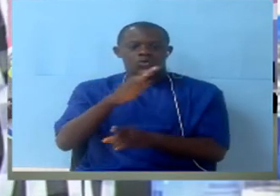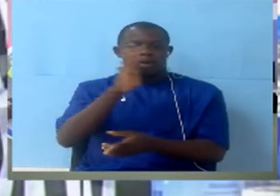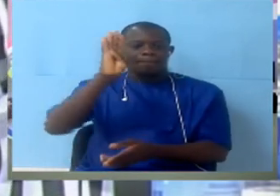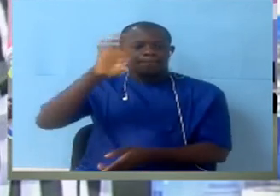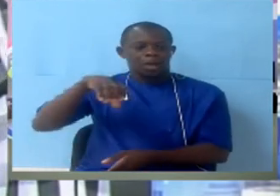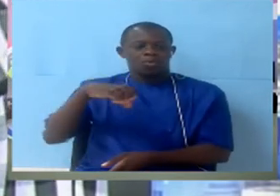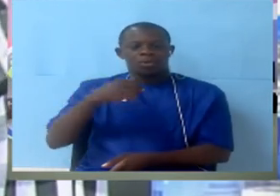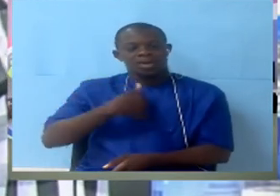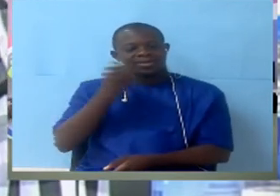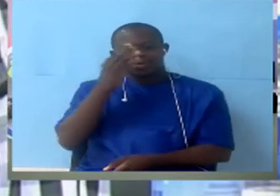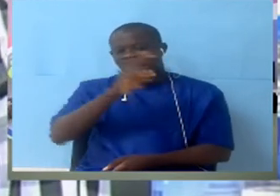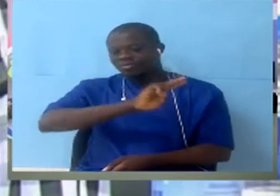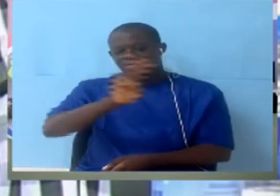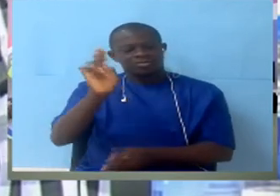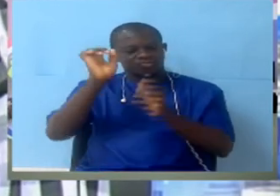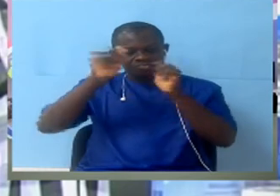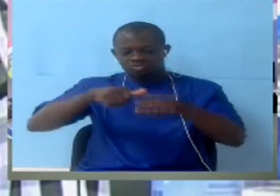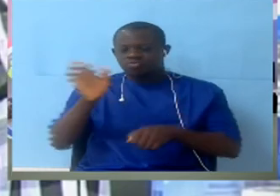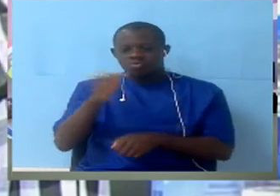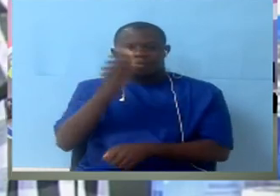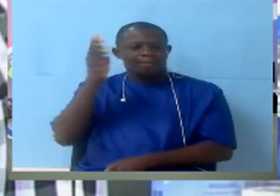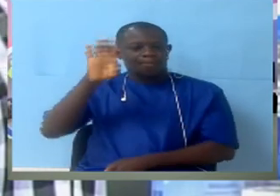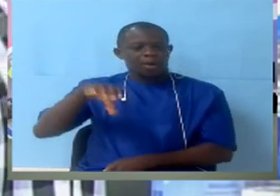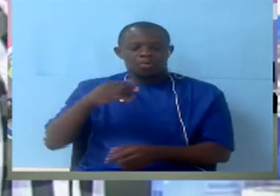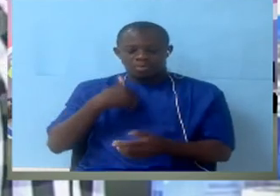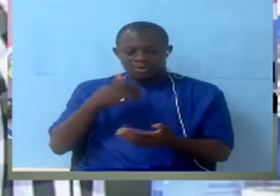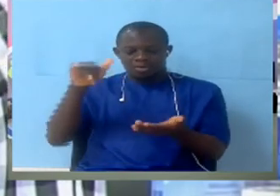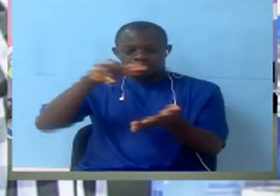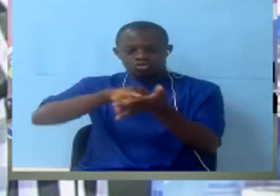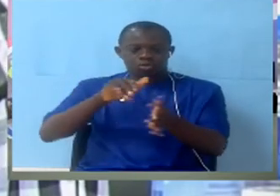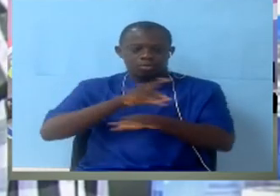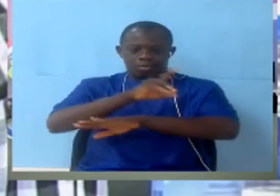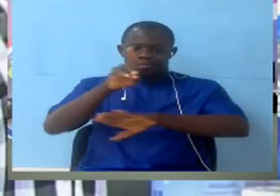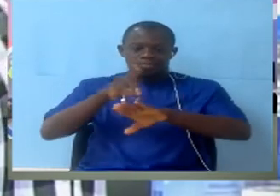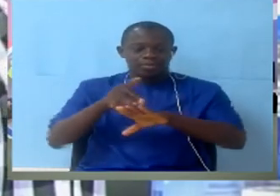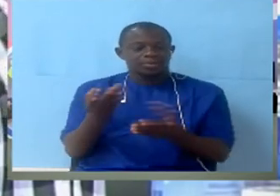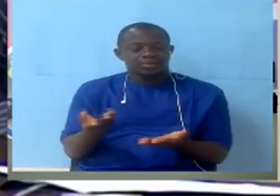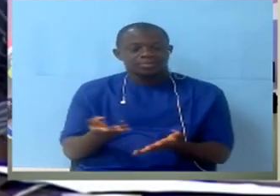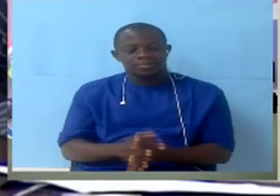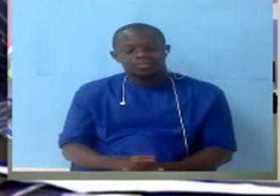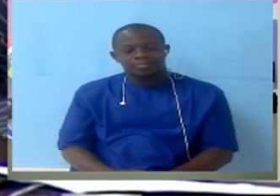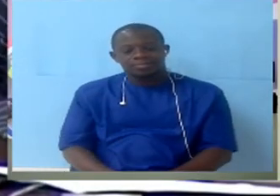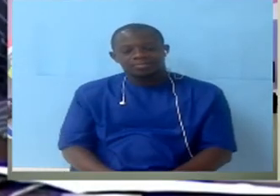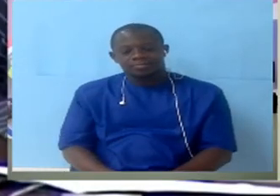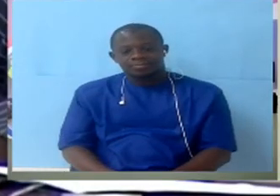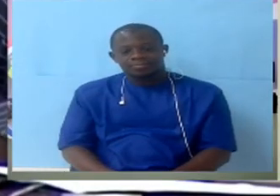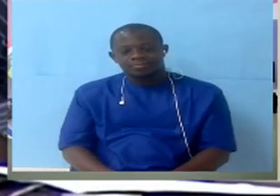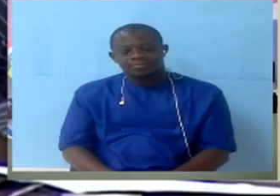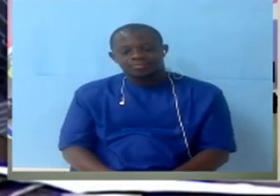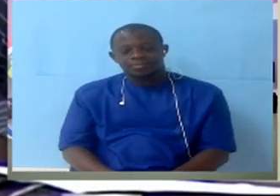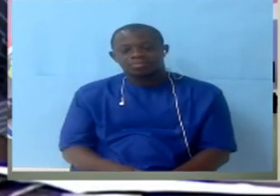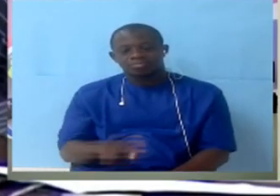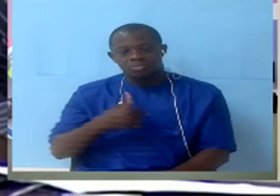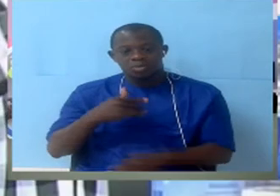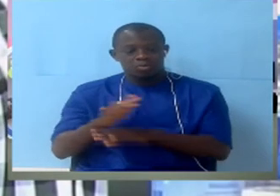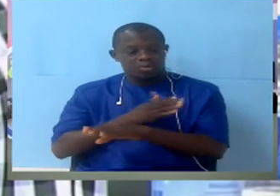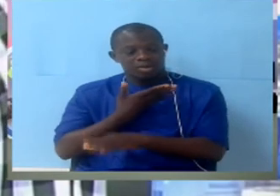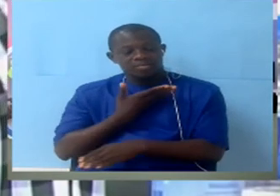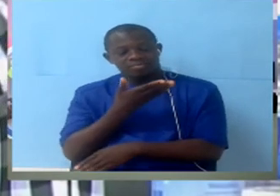I told them I cannot go to Bakau. I am here at Yundum. I am at Yundum. Ah. So meje? I was